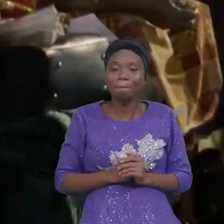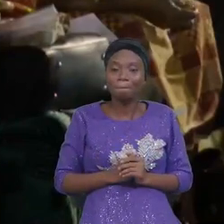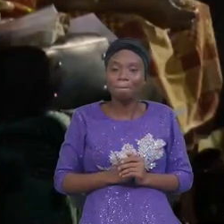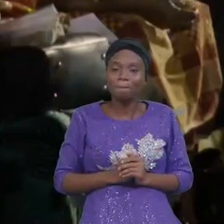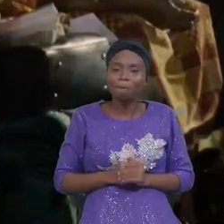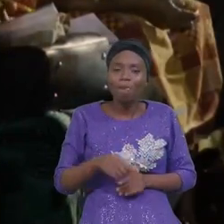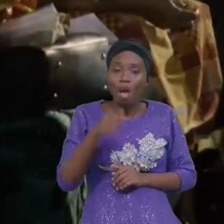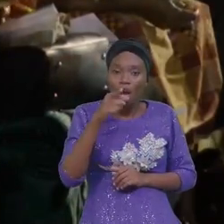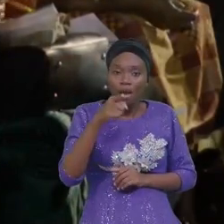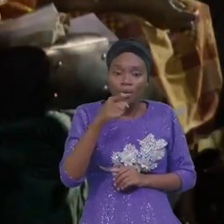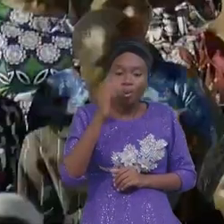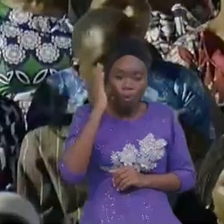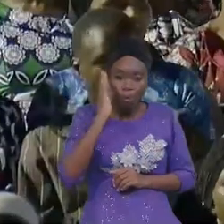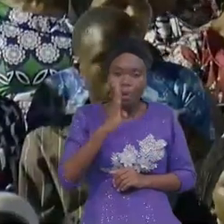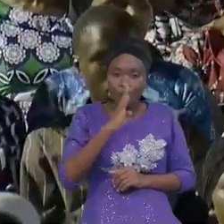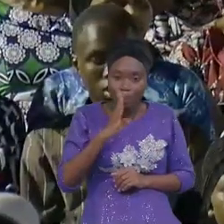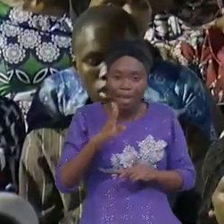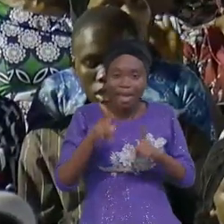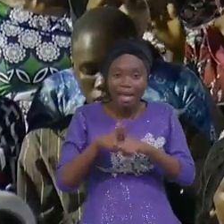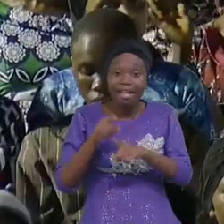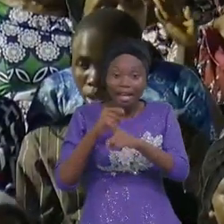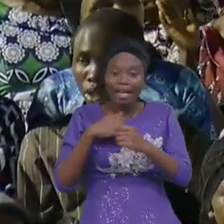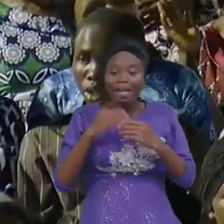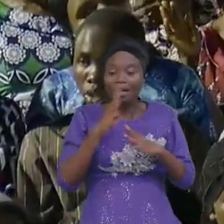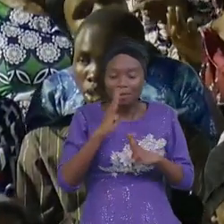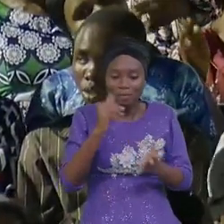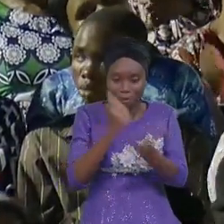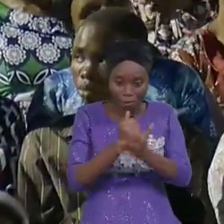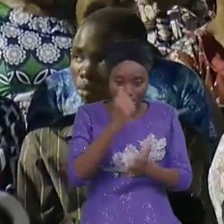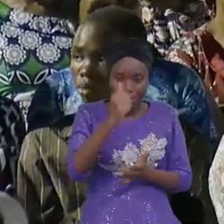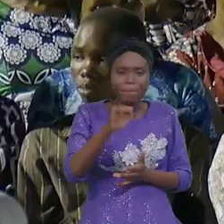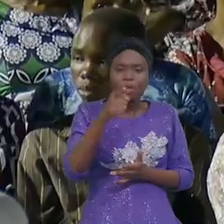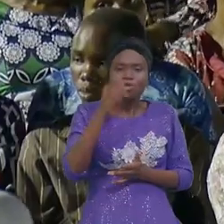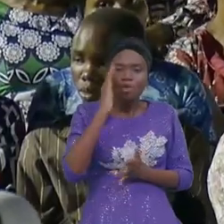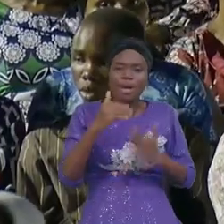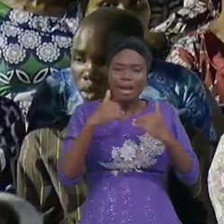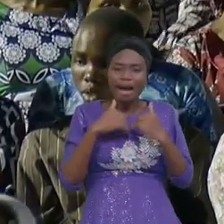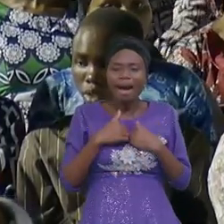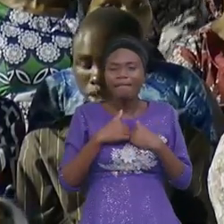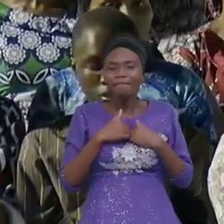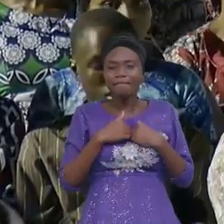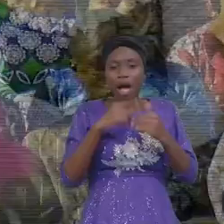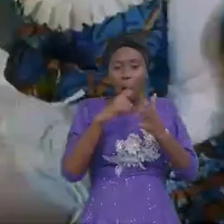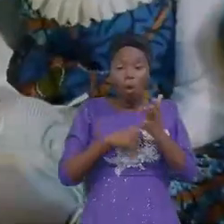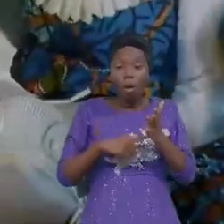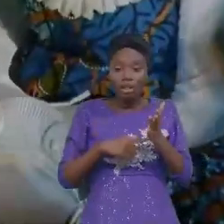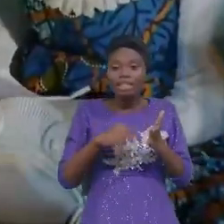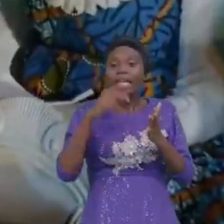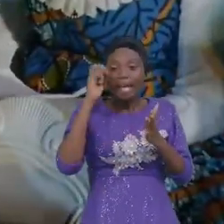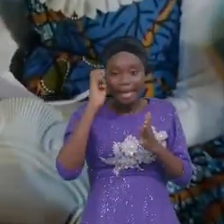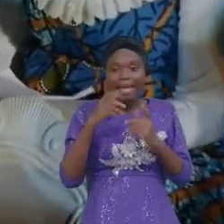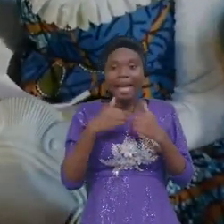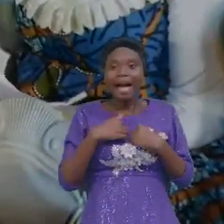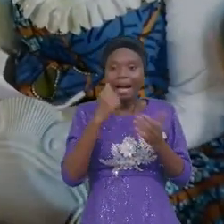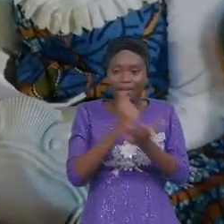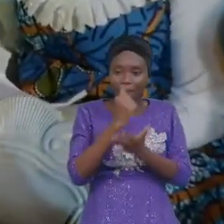will be like I have been. You will have what I have heard. And